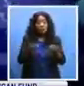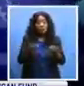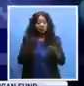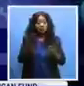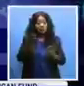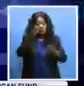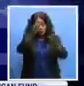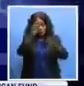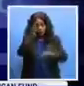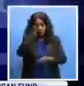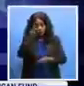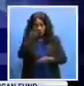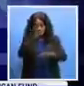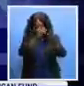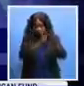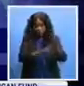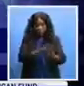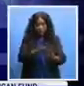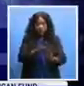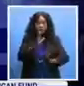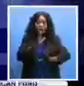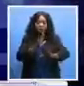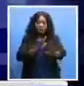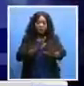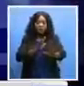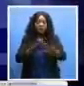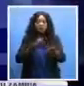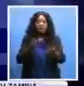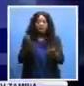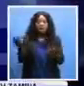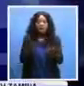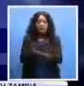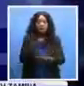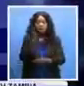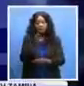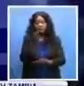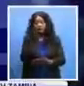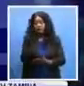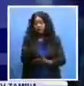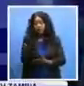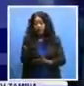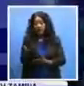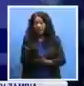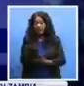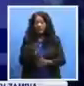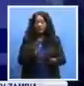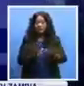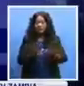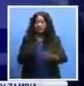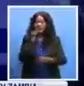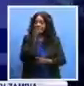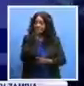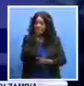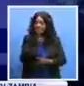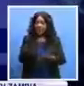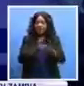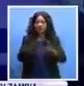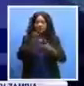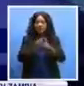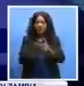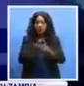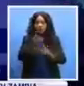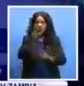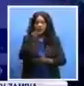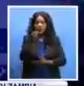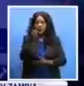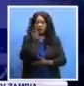UK's decision to suspend funding immediately when allegations of the potential misuse of funds were made in June of